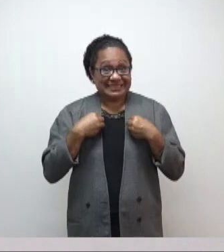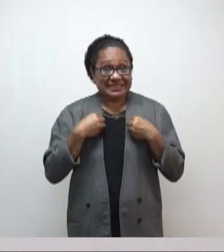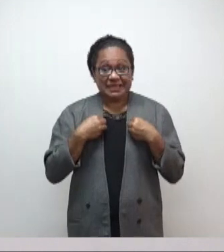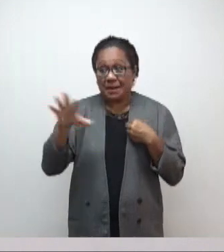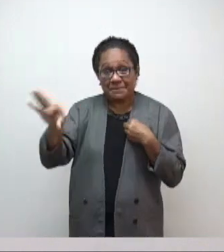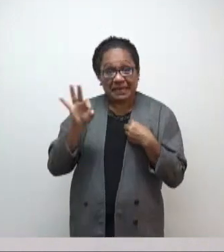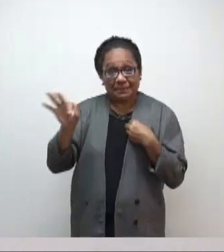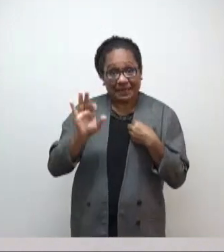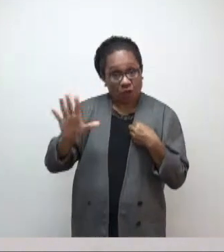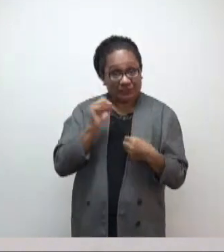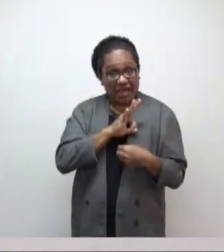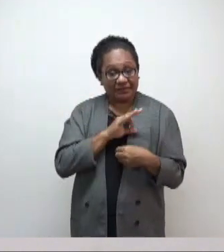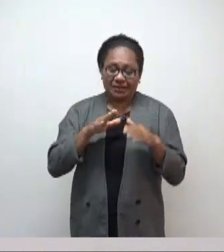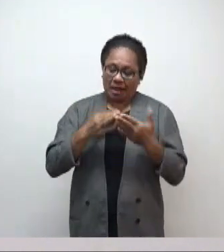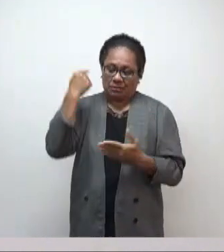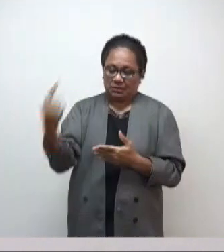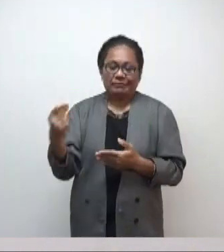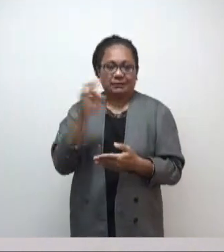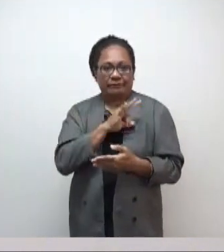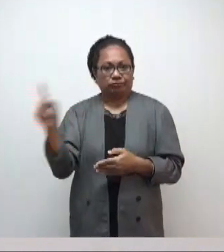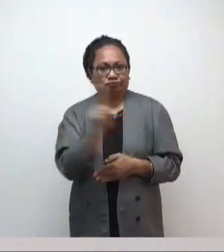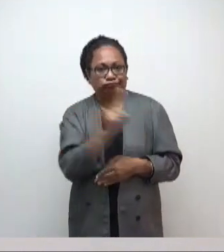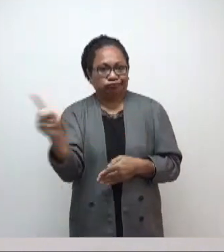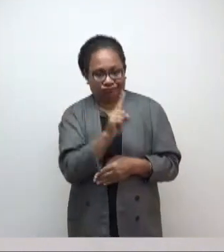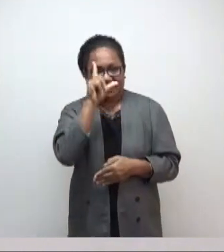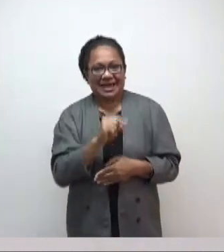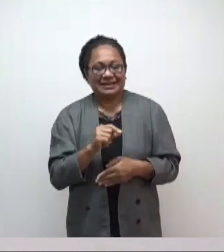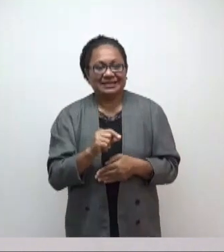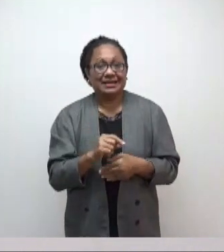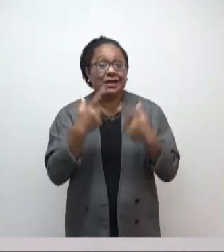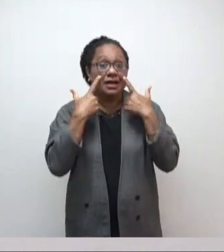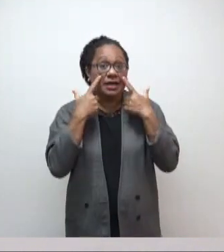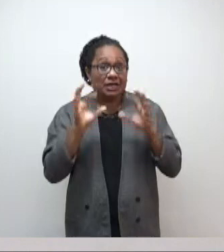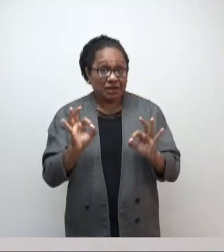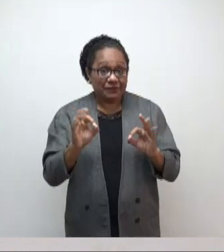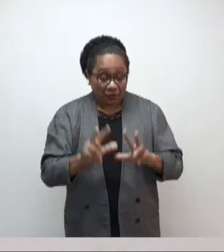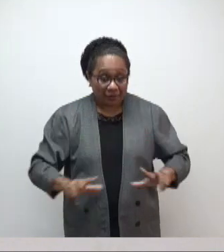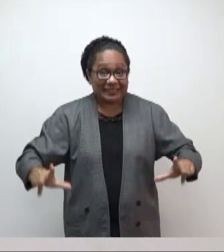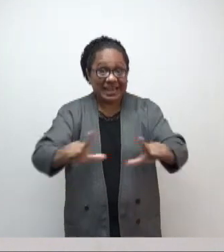The curfew hours for Viti level will be from 9 p.m. until 4 a.m.